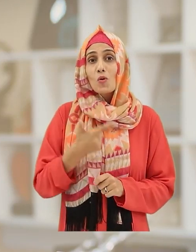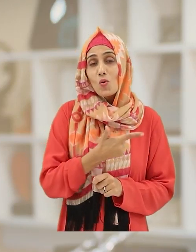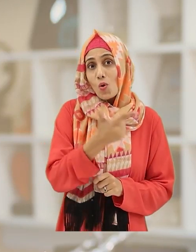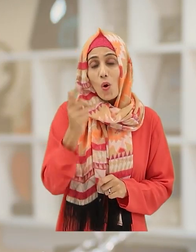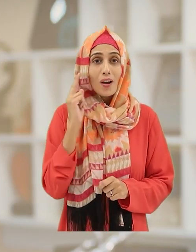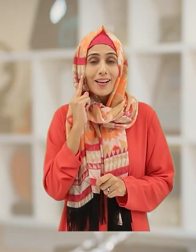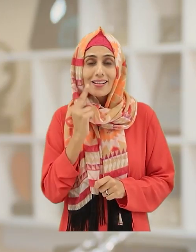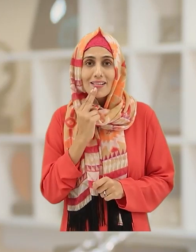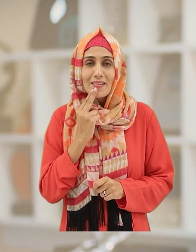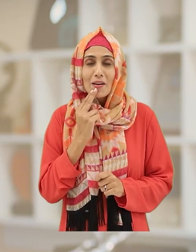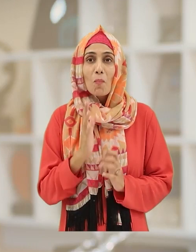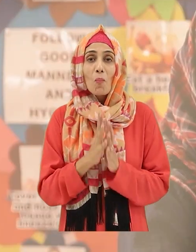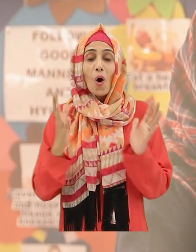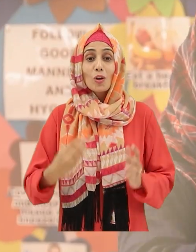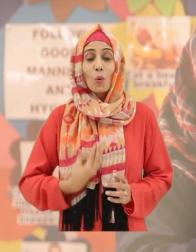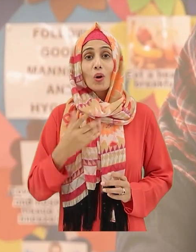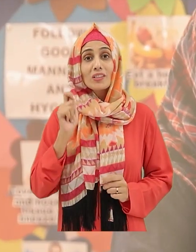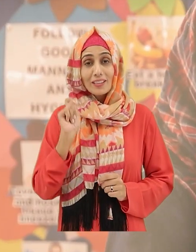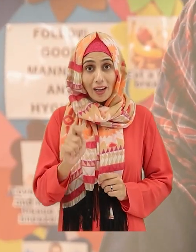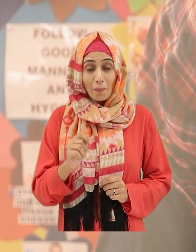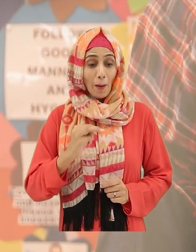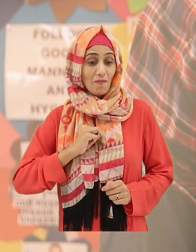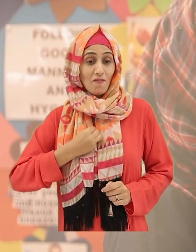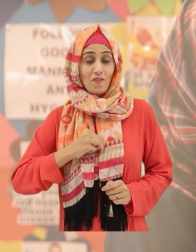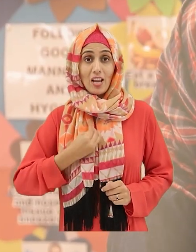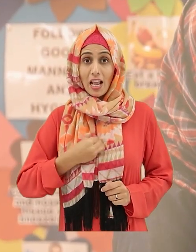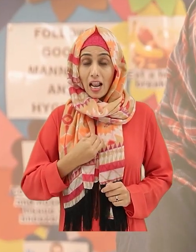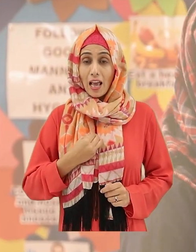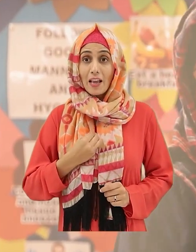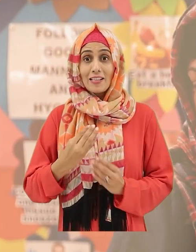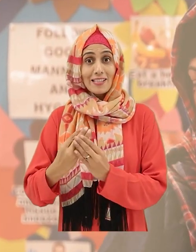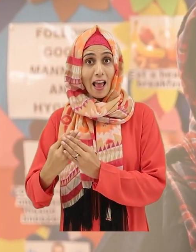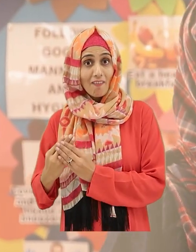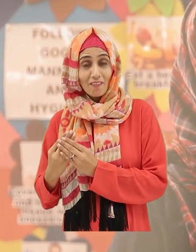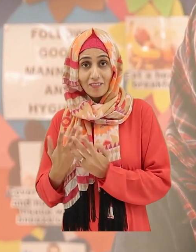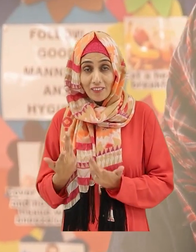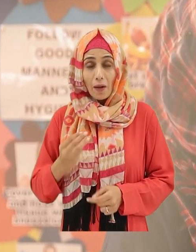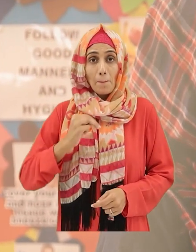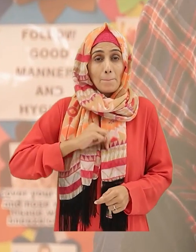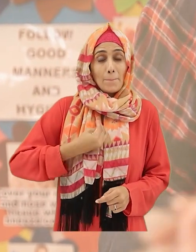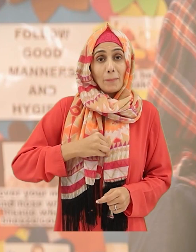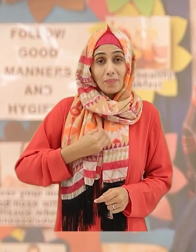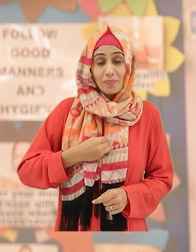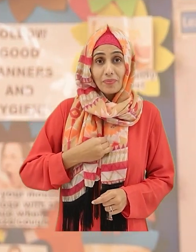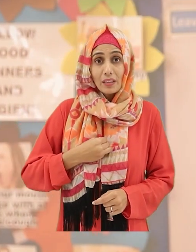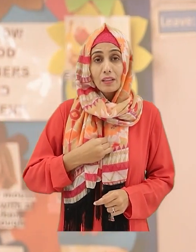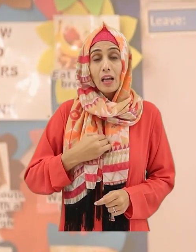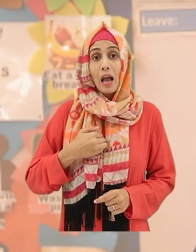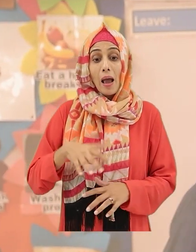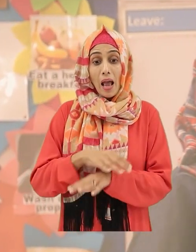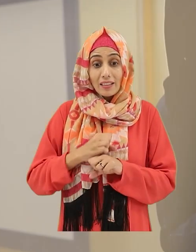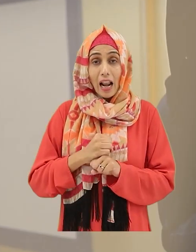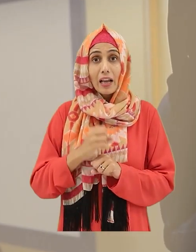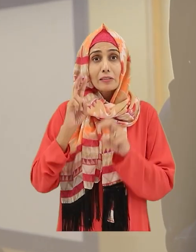very happy to work. They feel safe. They feel they're able to be